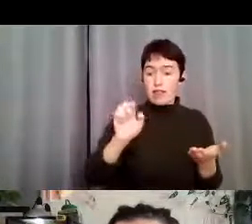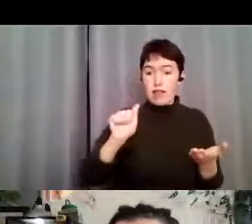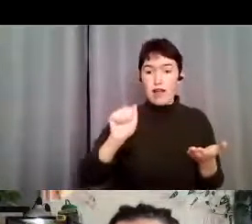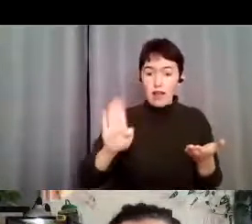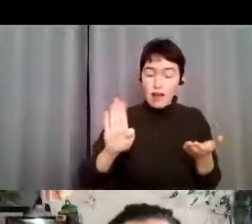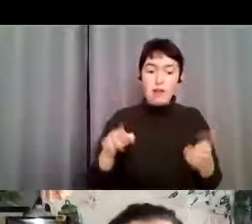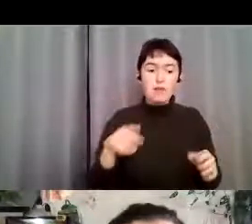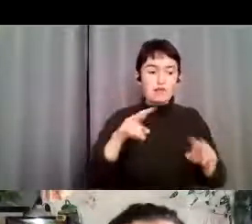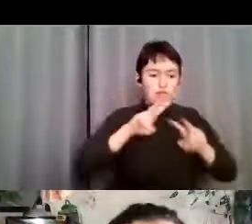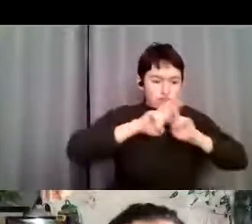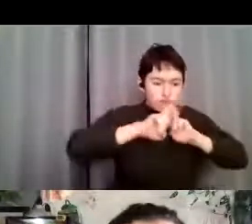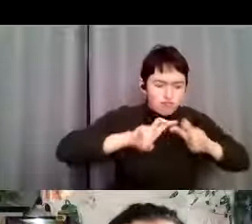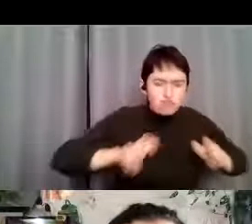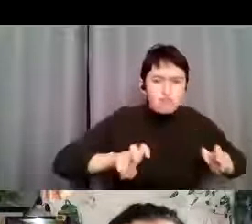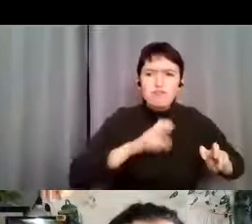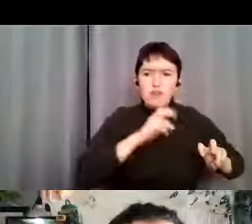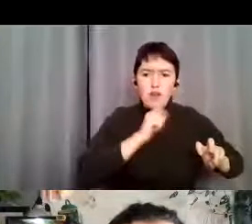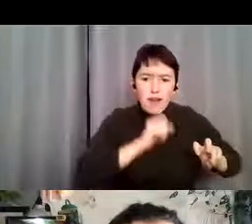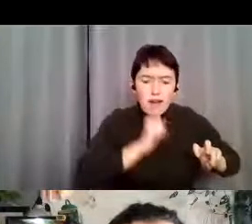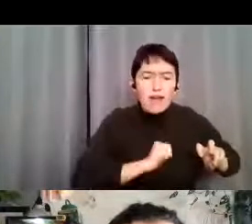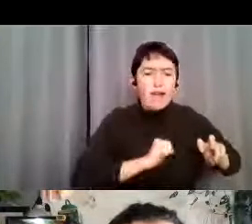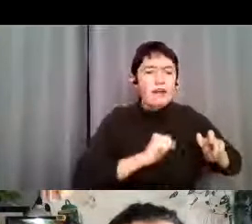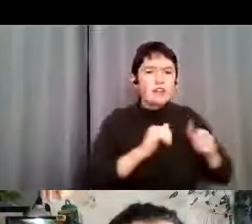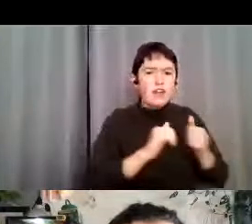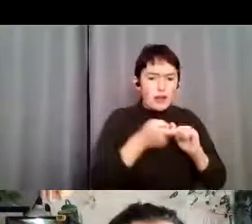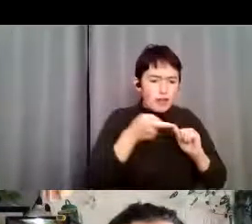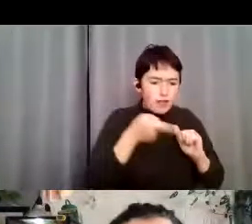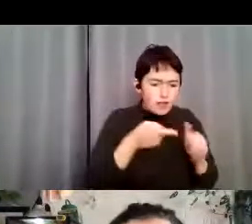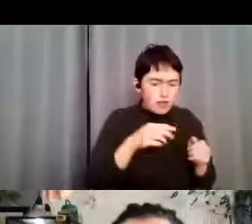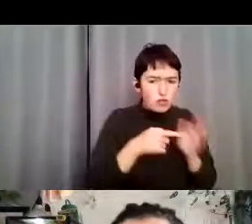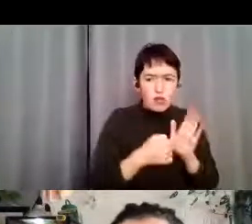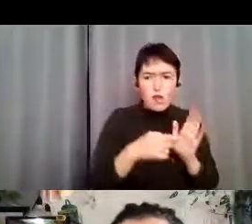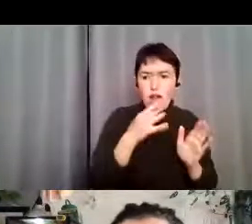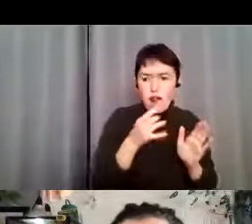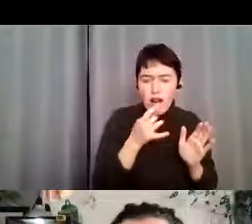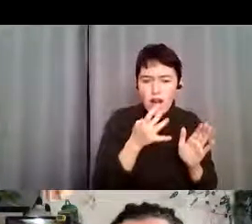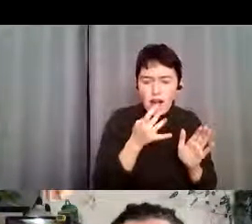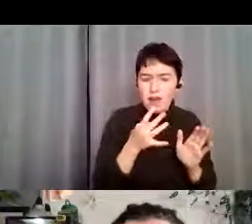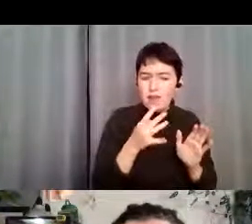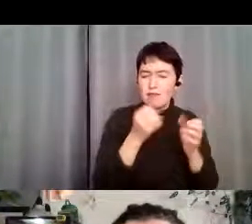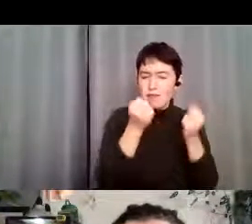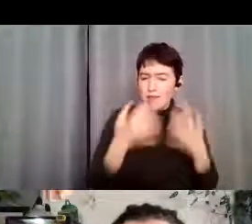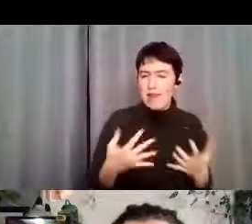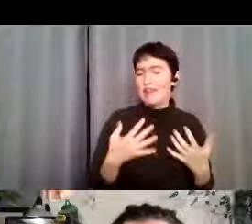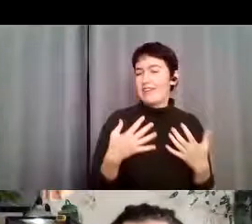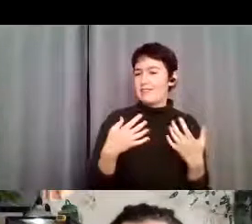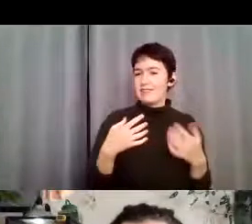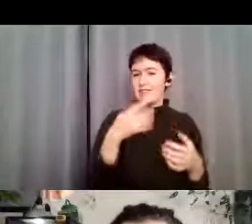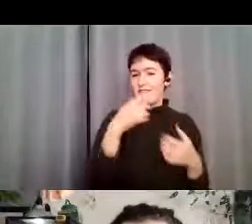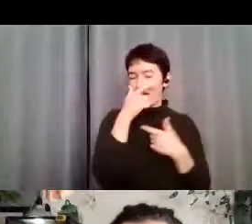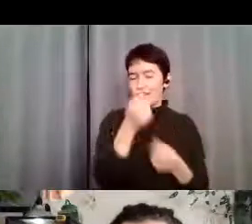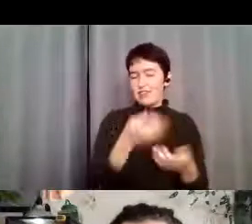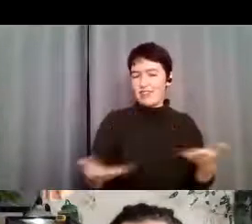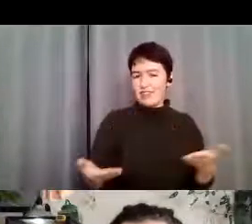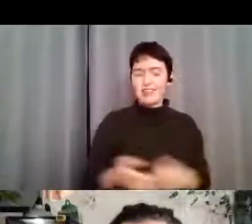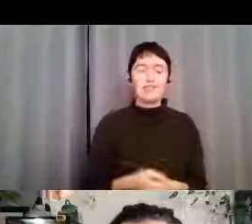old they are, how they reflect light, and all kinds of other interesting things. Then there are some planetary scientists like